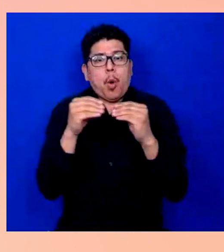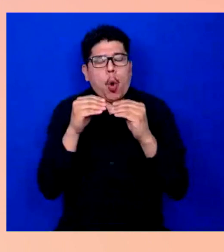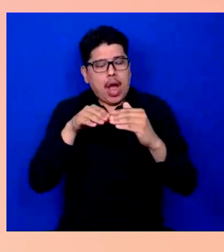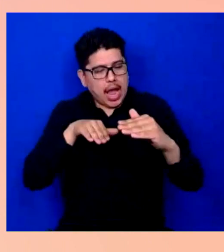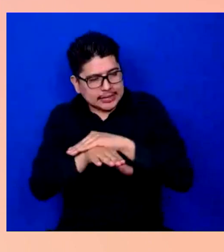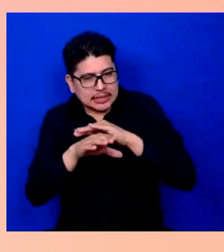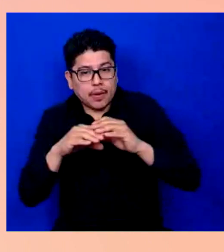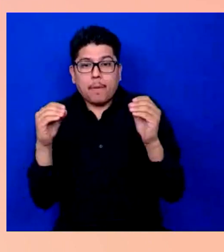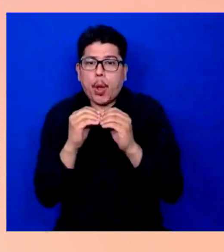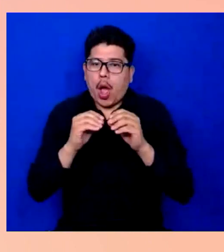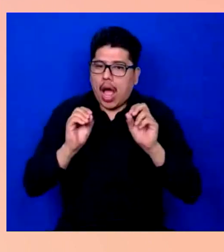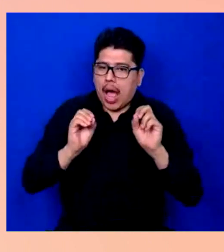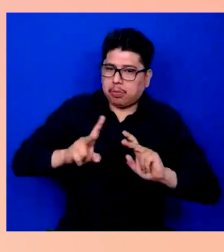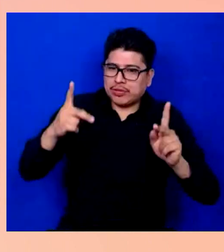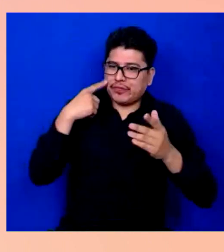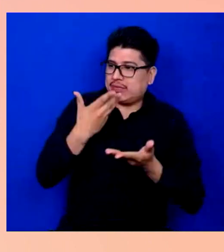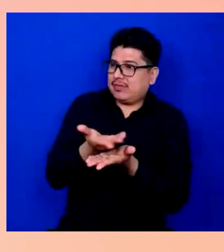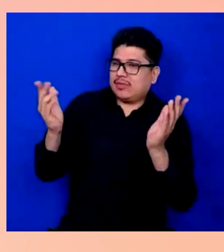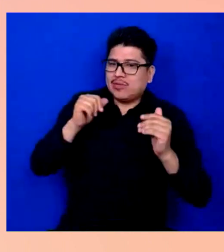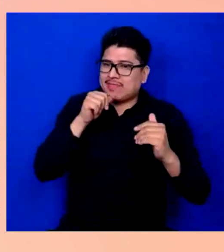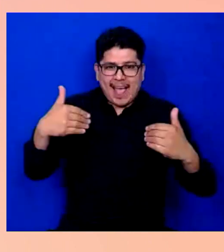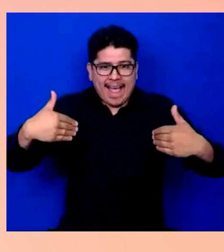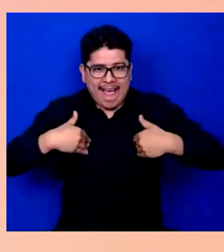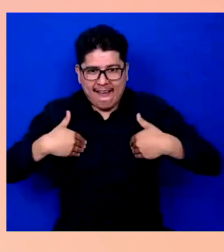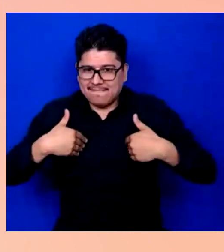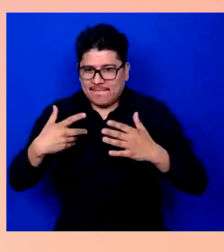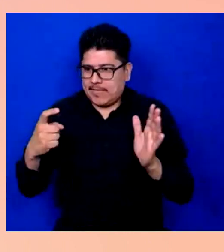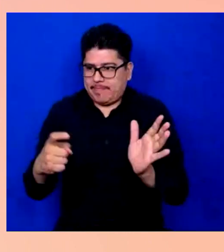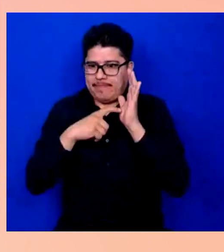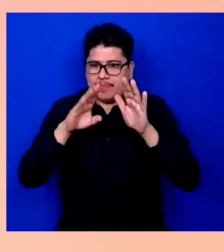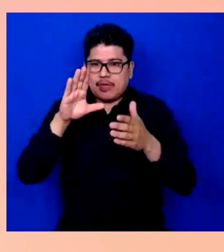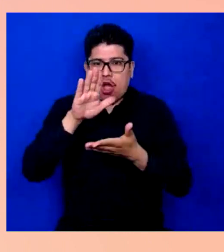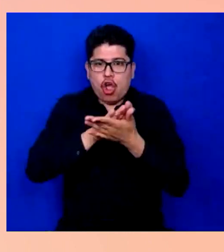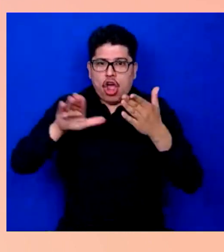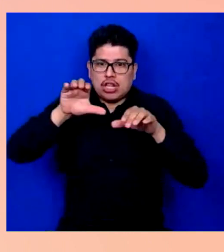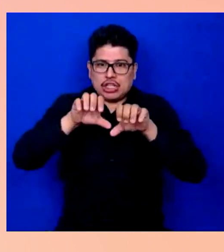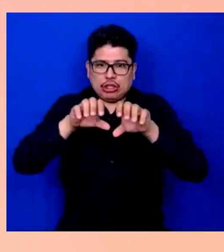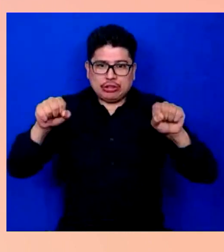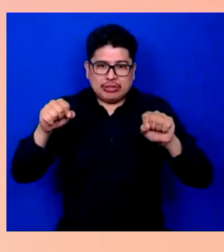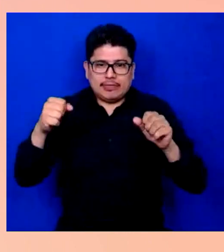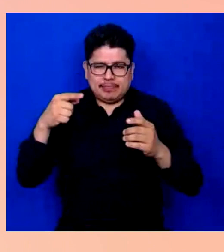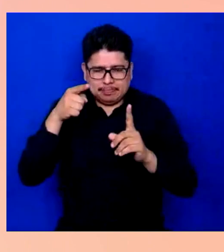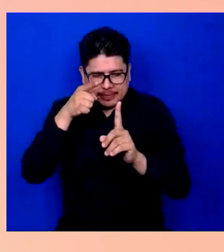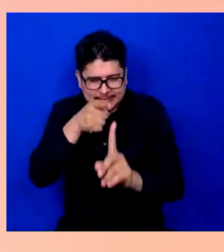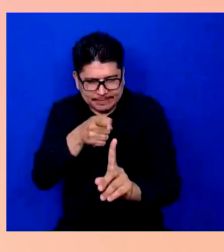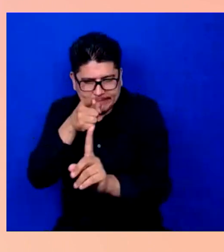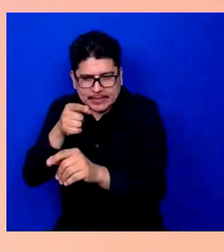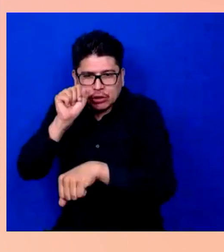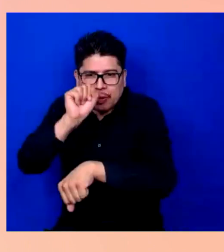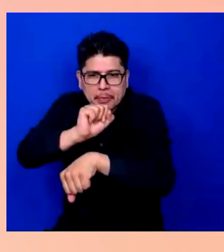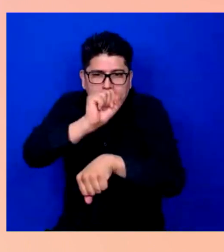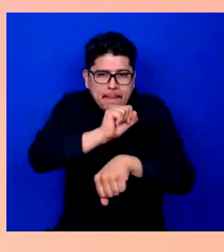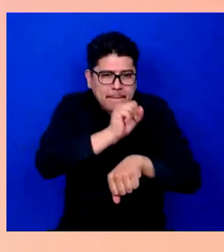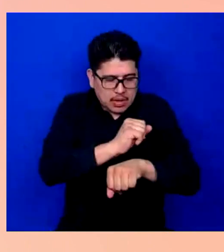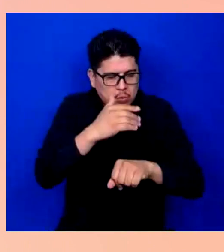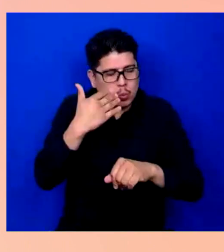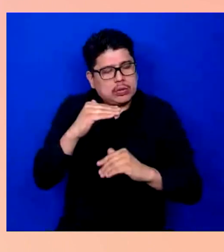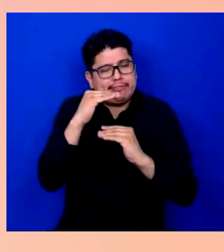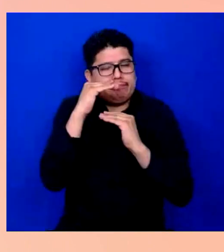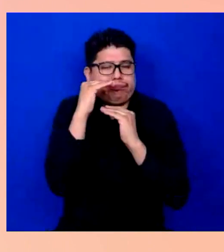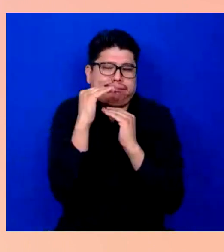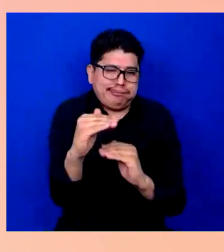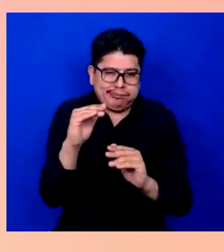have them. Requiring college degrees for certain jobs can be very limiting for people with disabilities. The